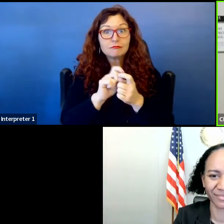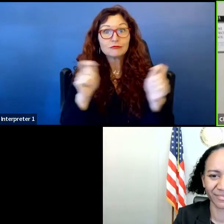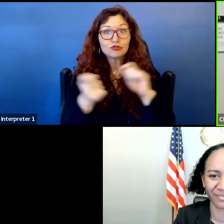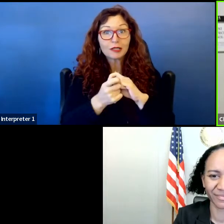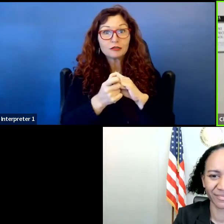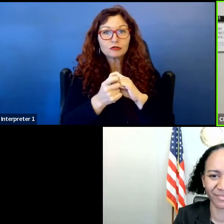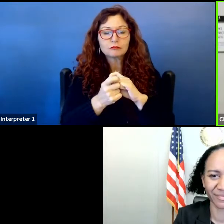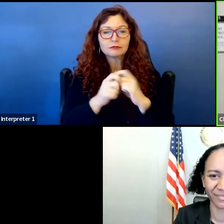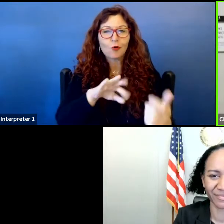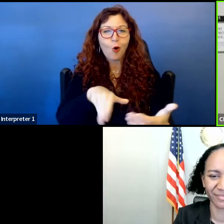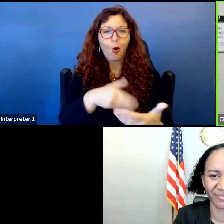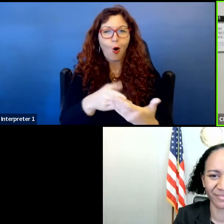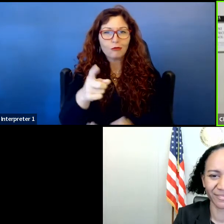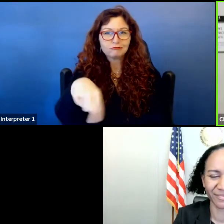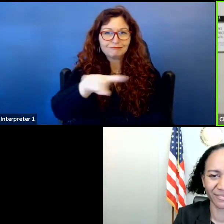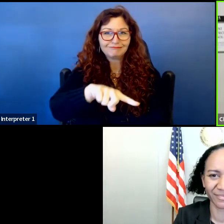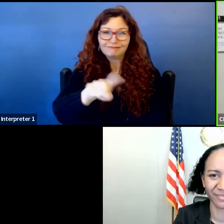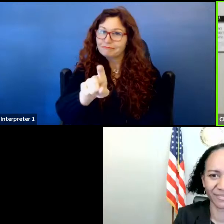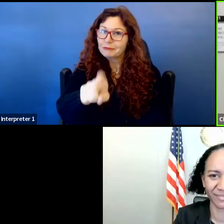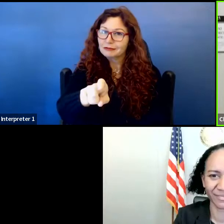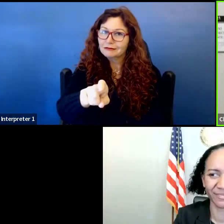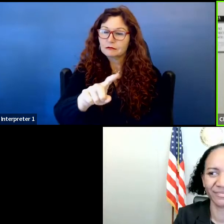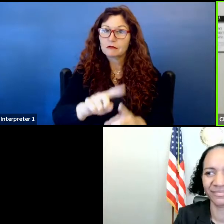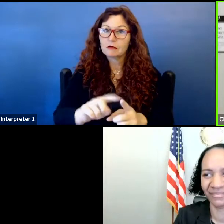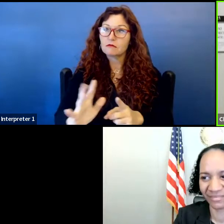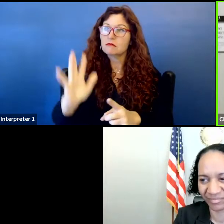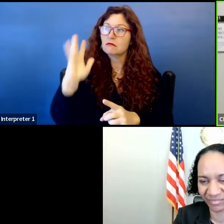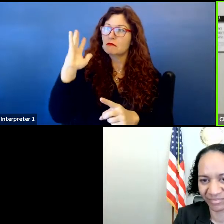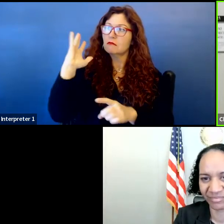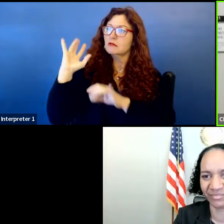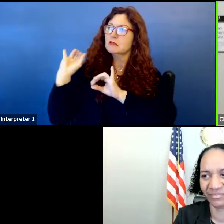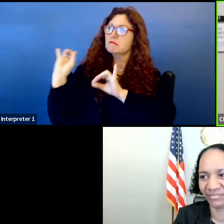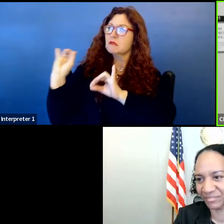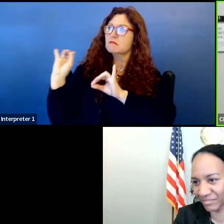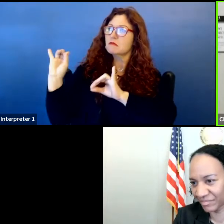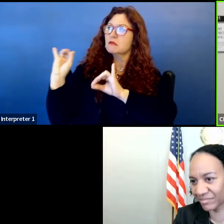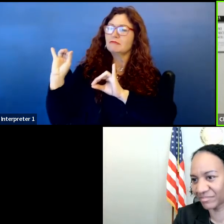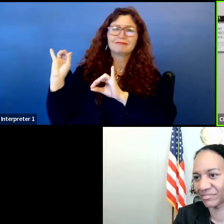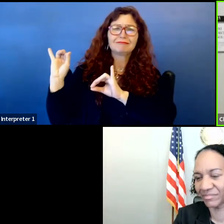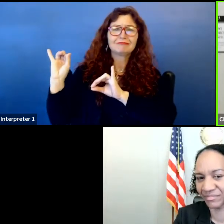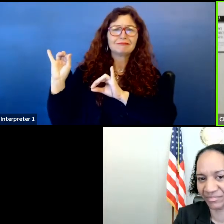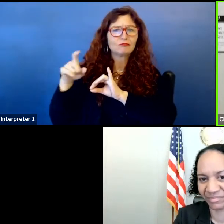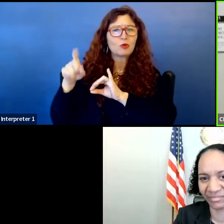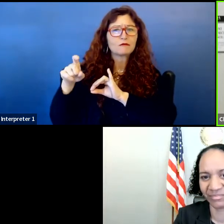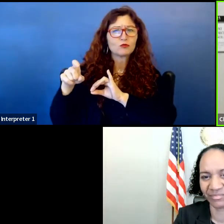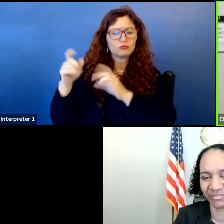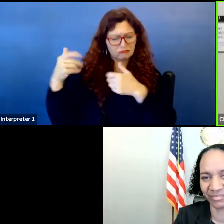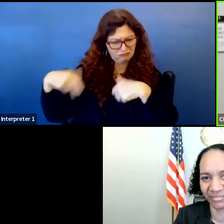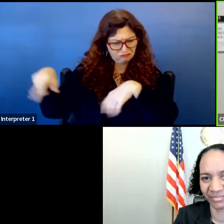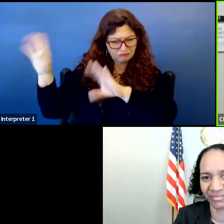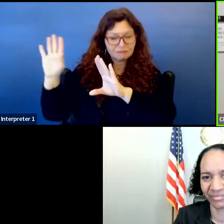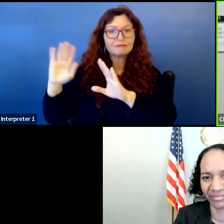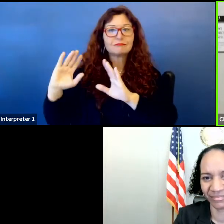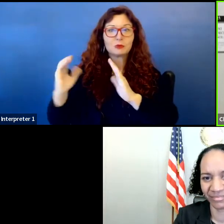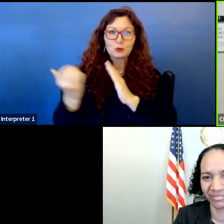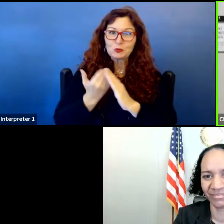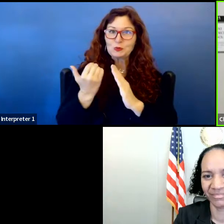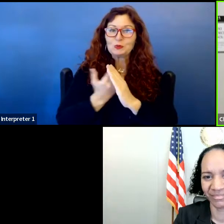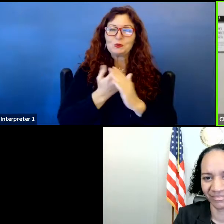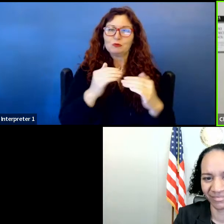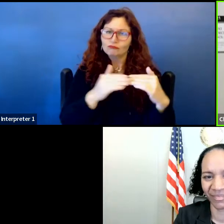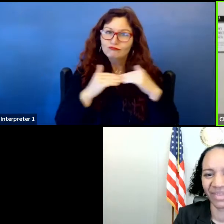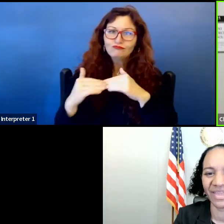have to live in our historical biases we can create those new future ideals for our men and women